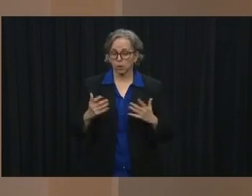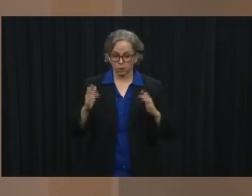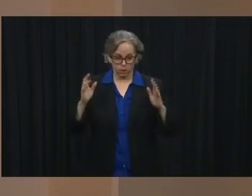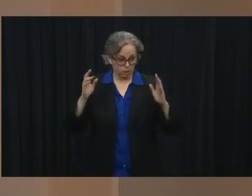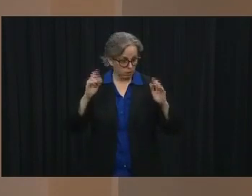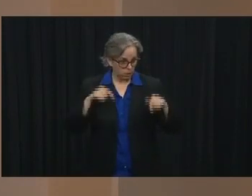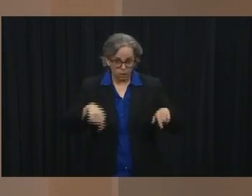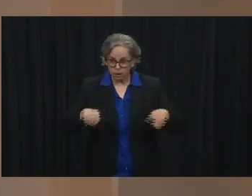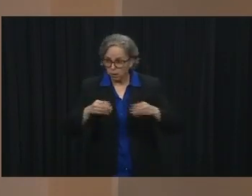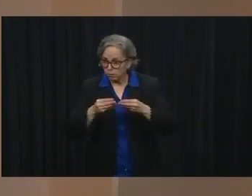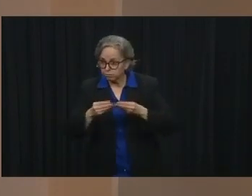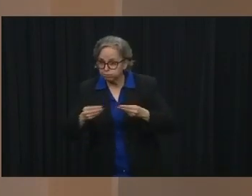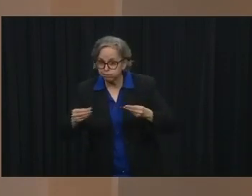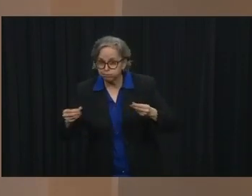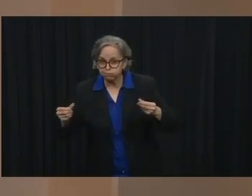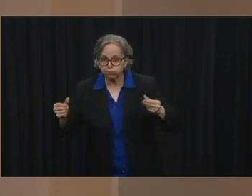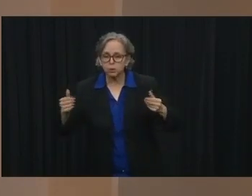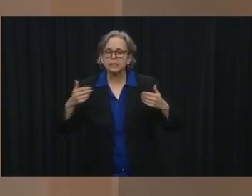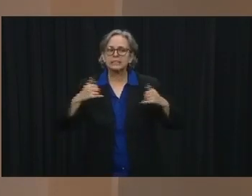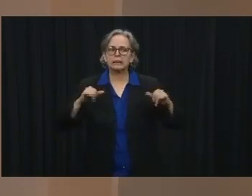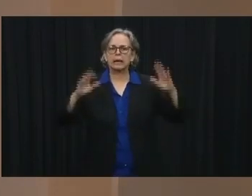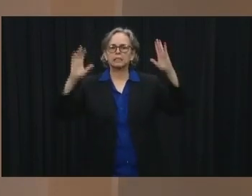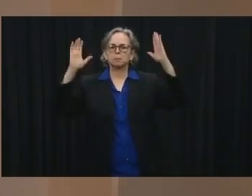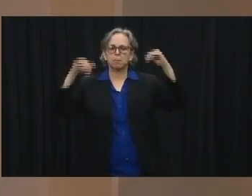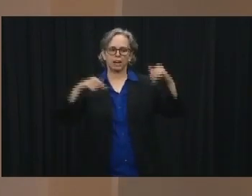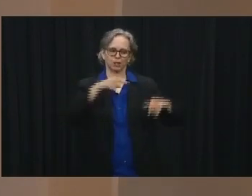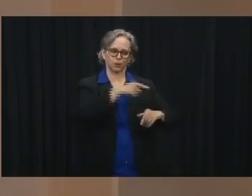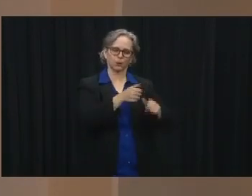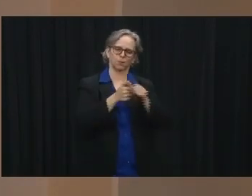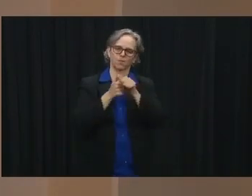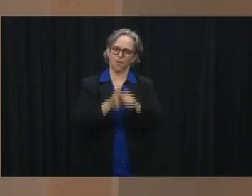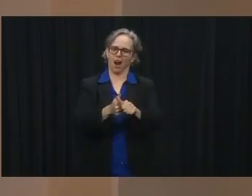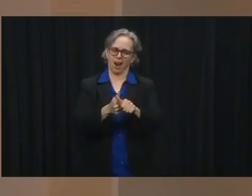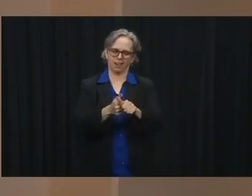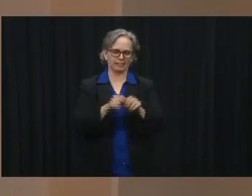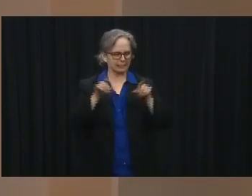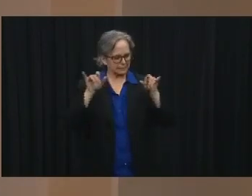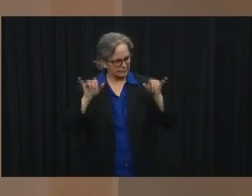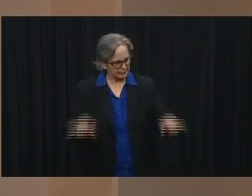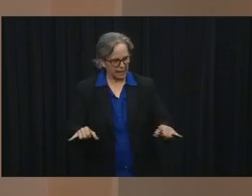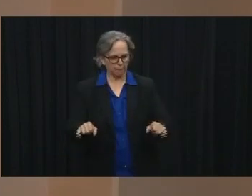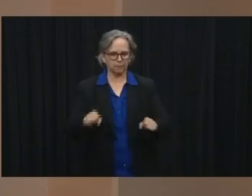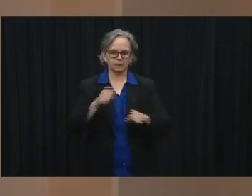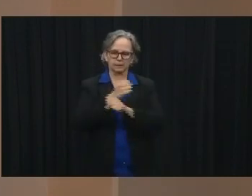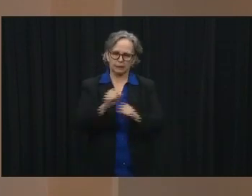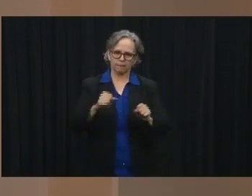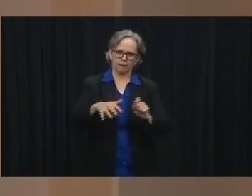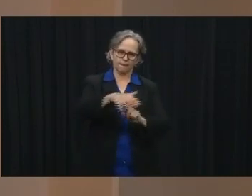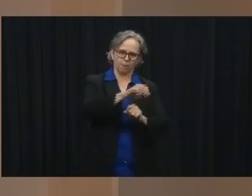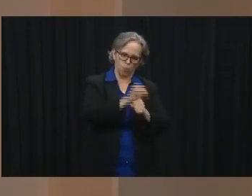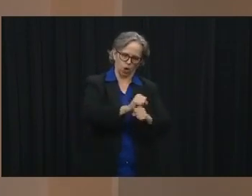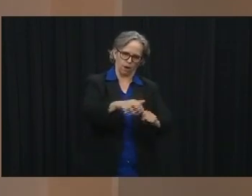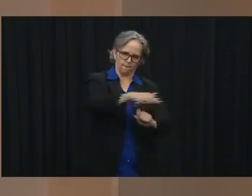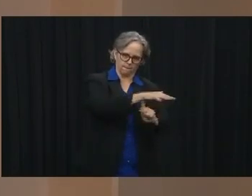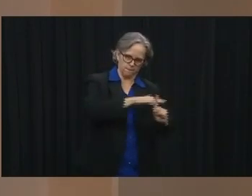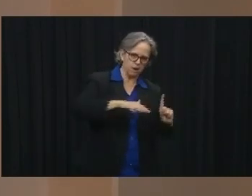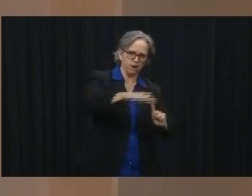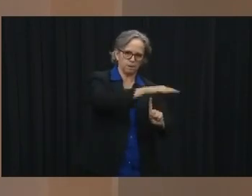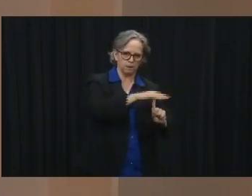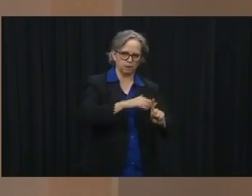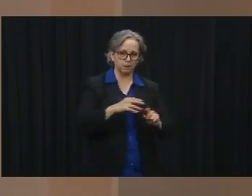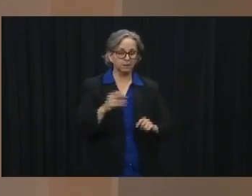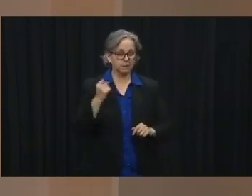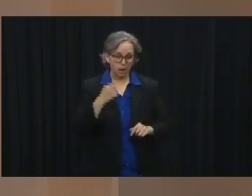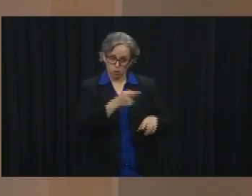in operation right now, you should go look at that list, because you're going to need to do those things to keep your workplace safe so that we